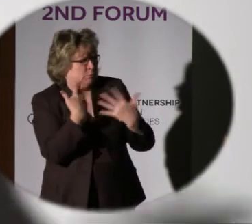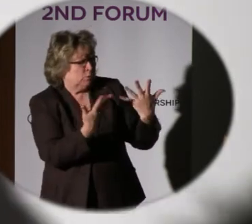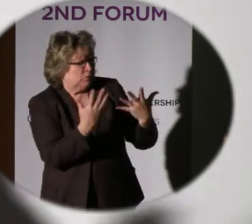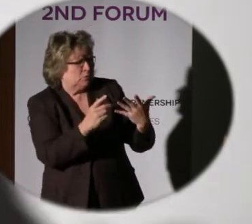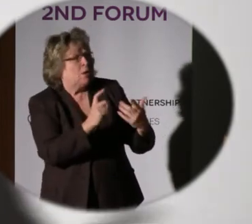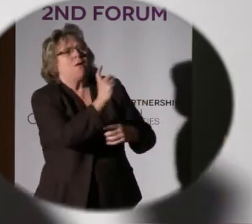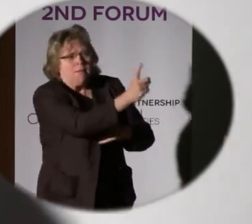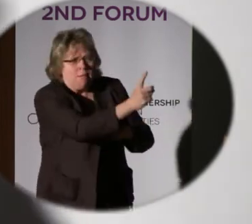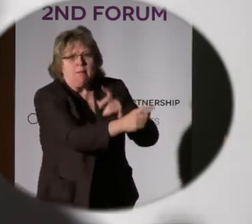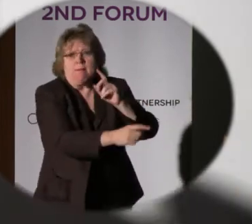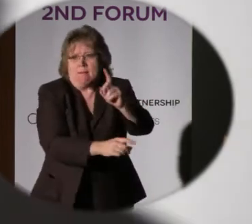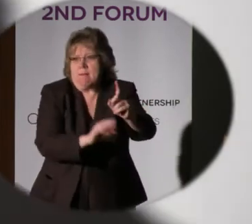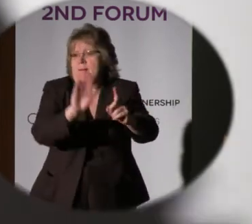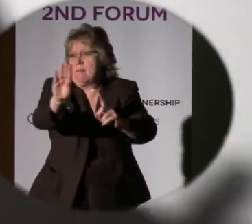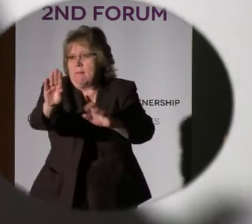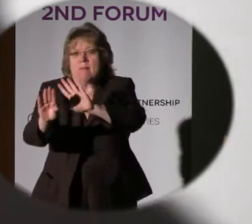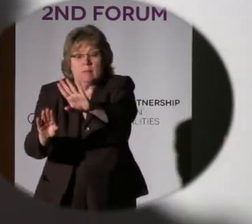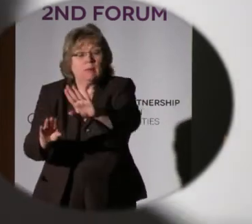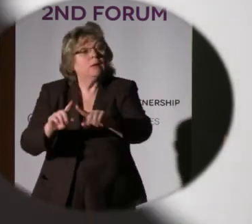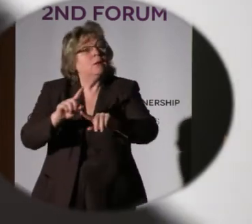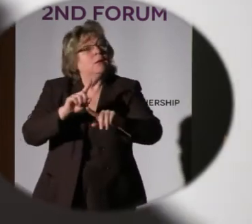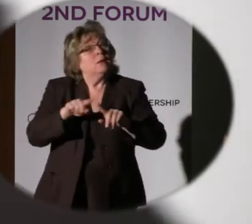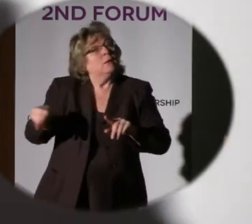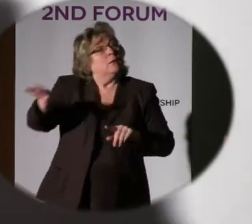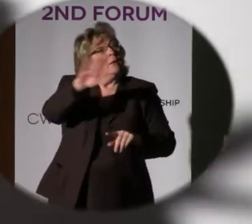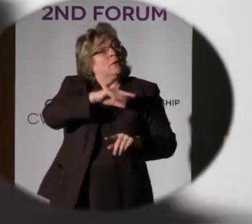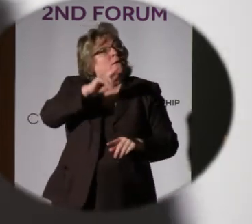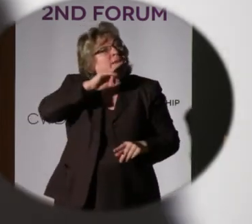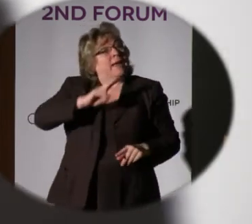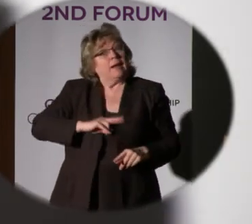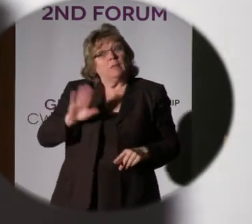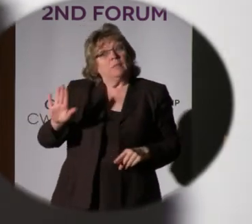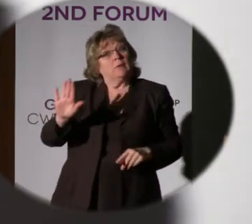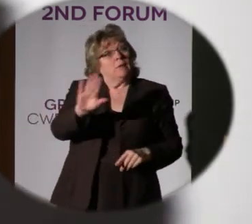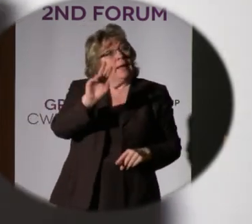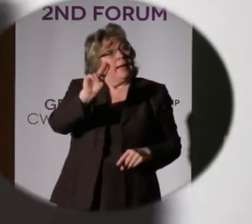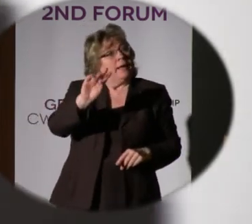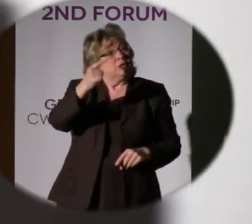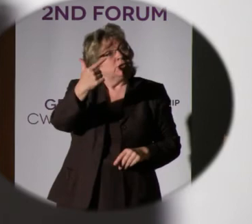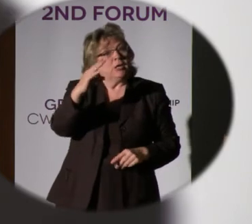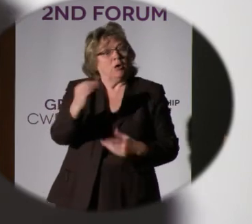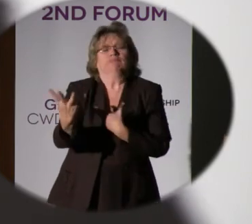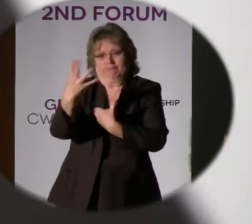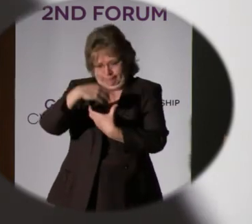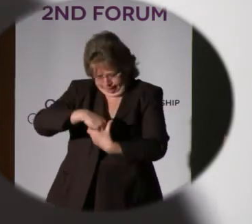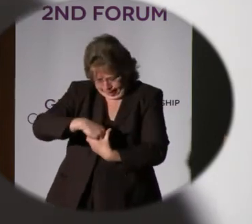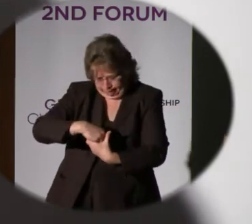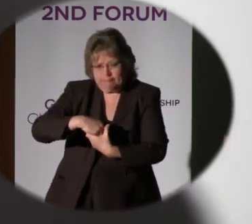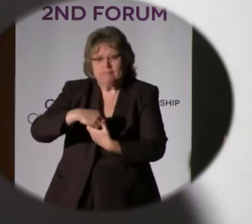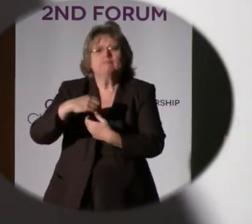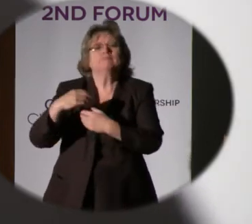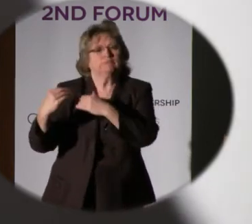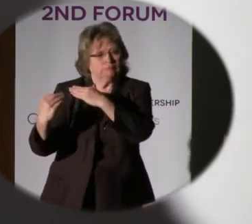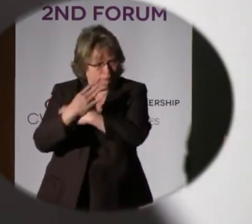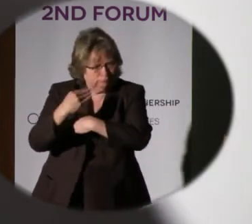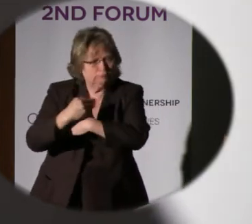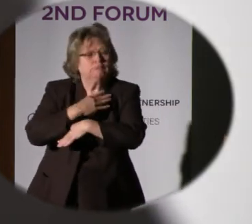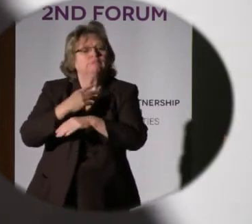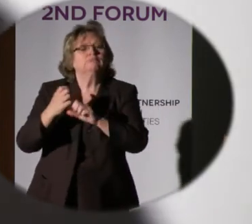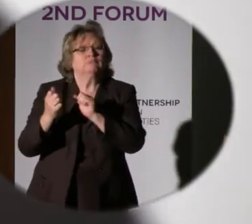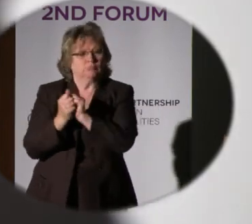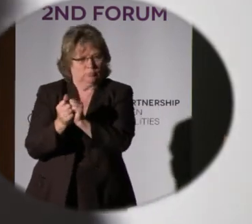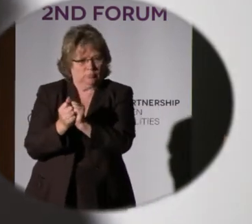including NGO, DPO, social organization. We also create various conditions for